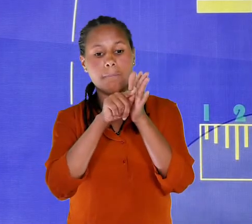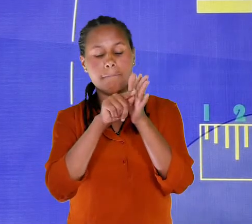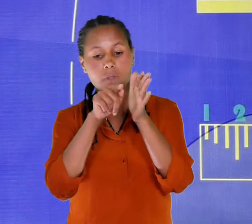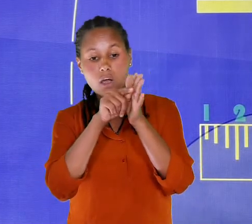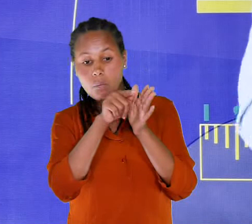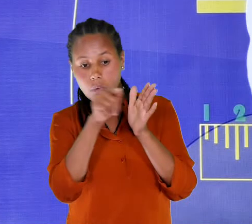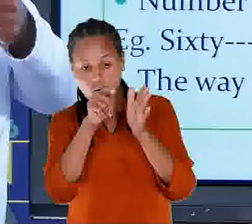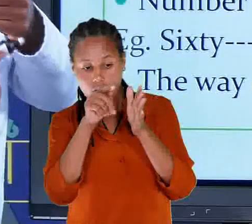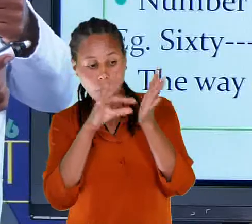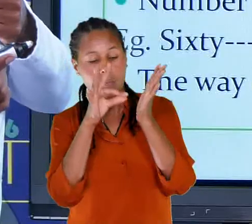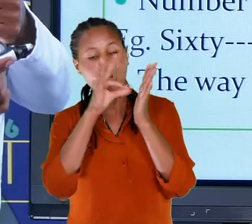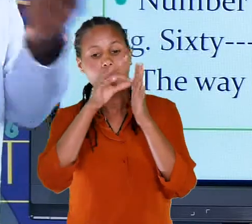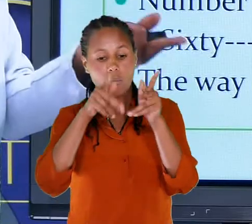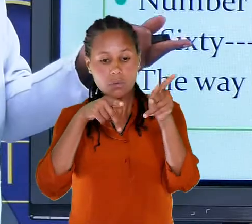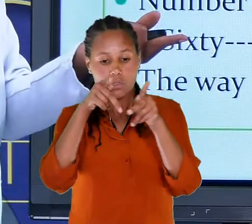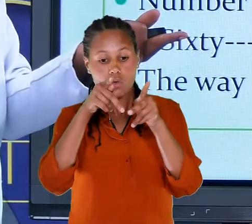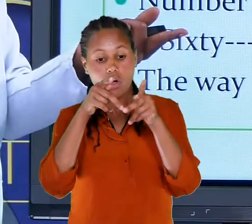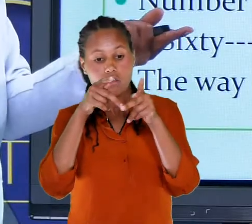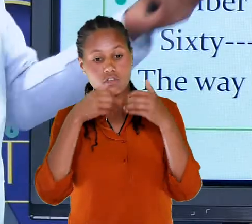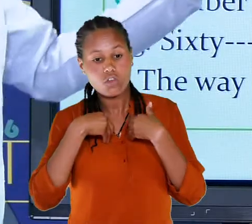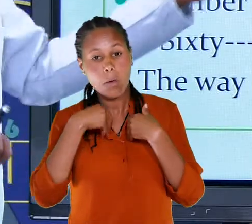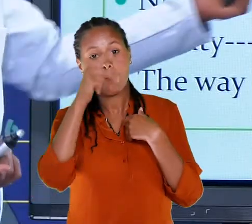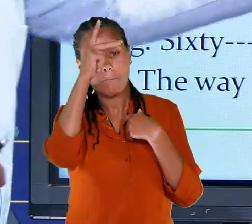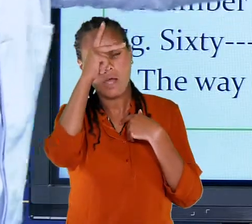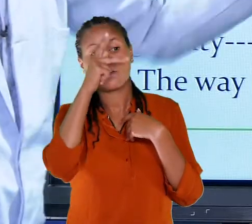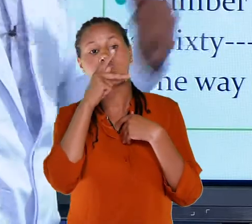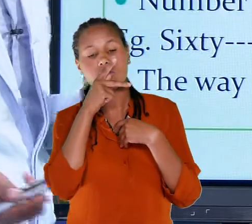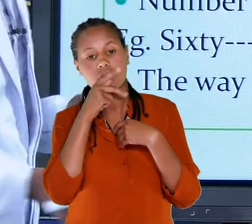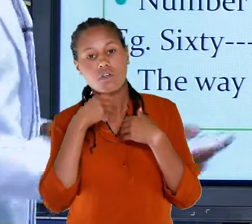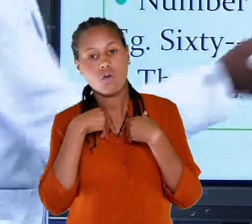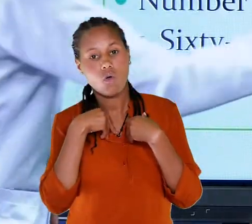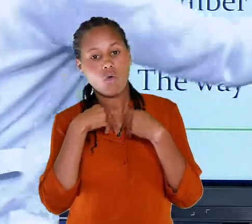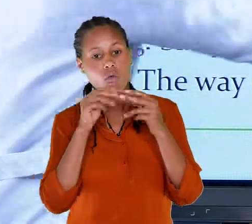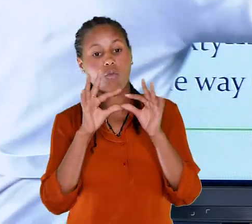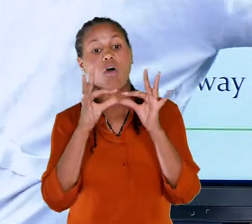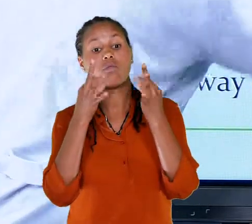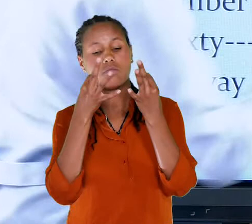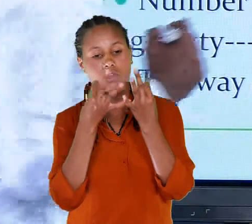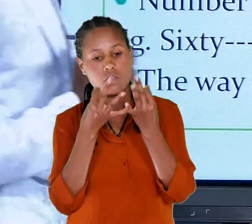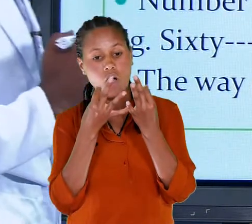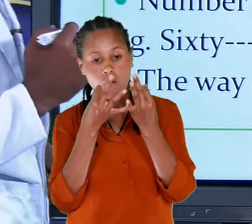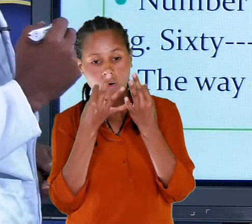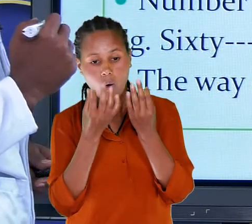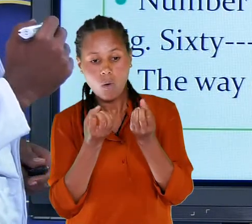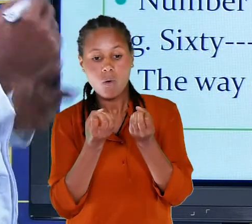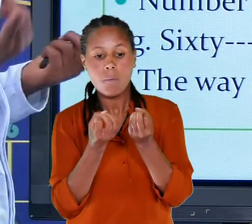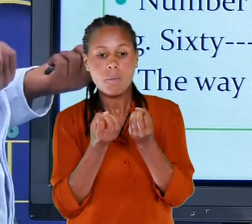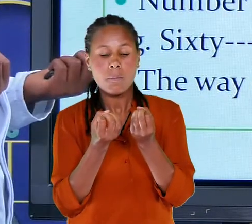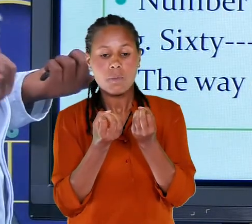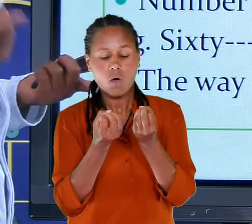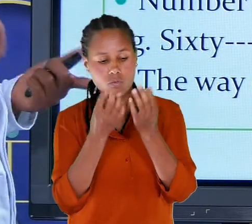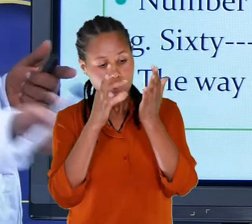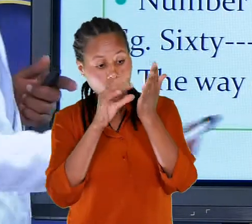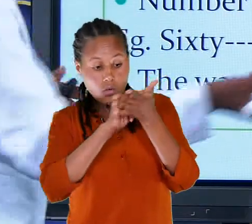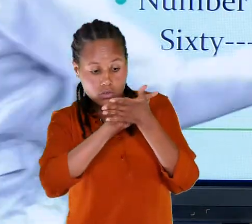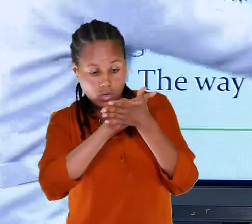family can be counted. So we can use how many? Hours in a day. We can count